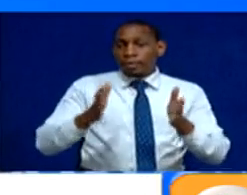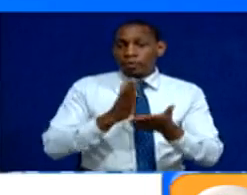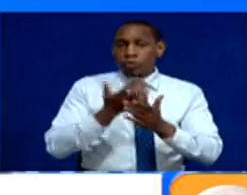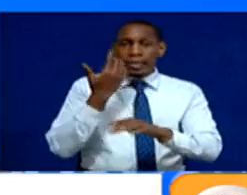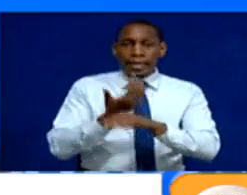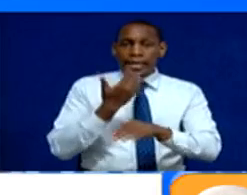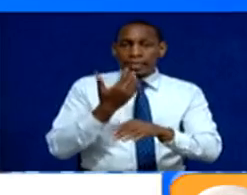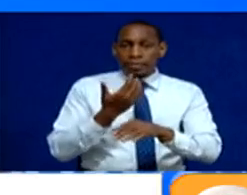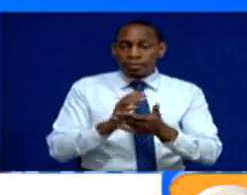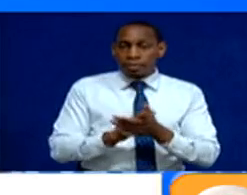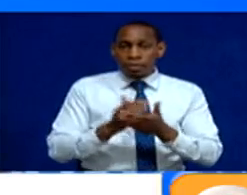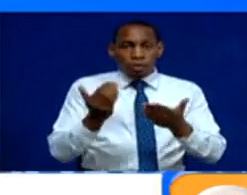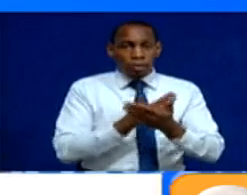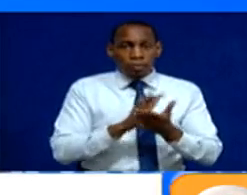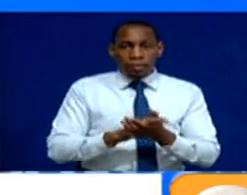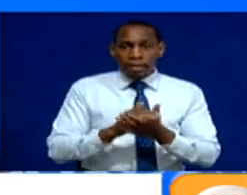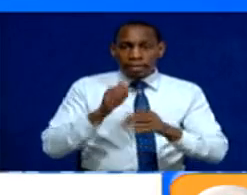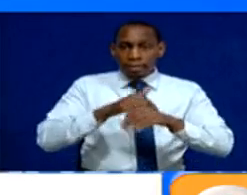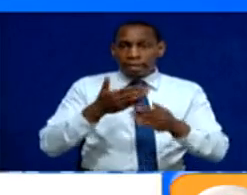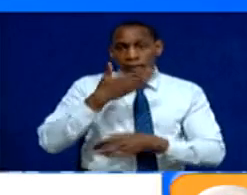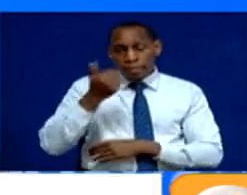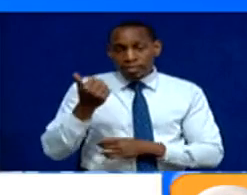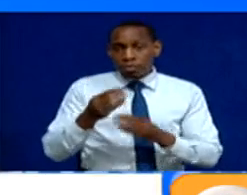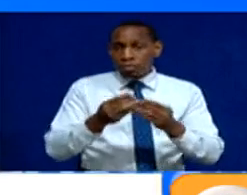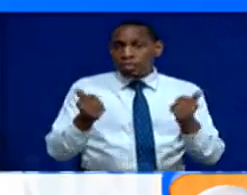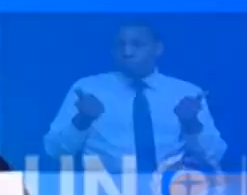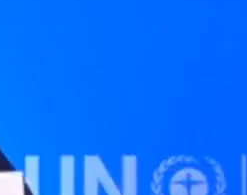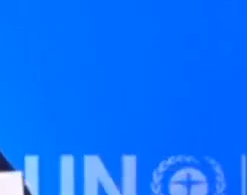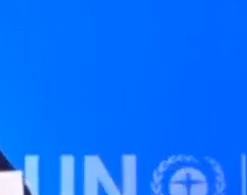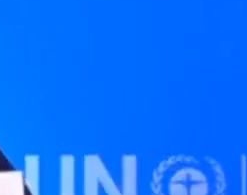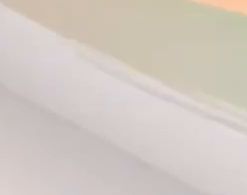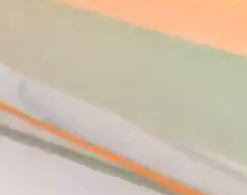hard to beat later. So it's really about time that we get this focus on plastic.